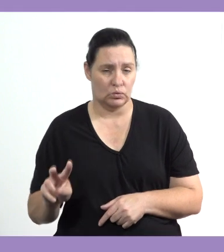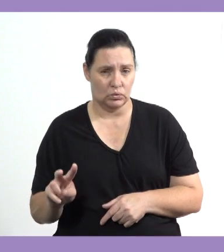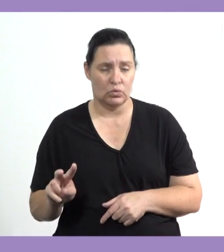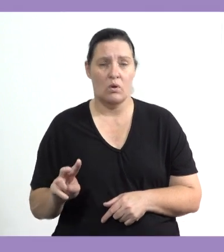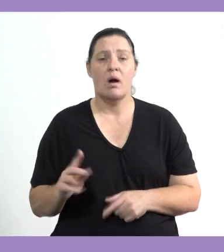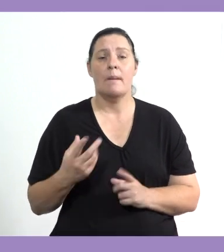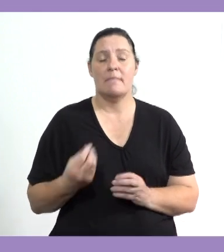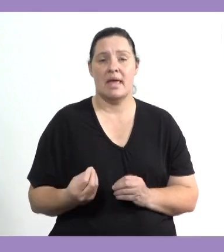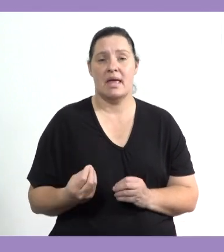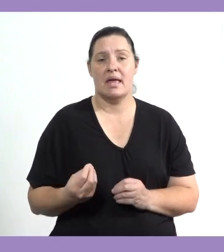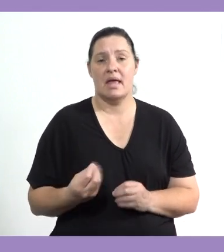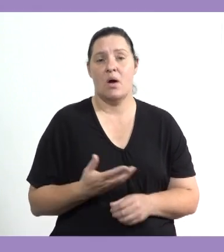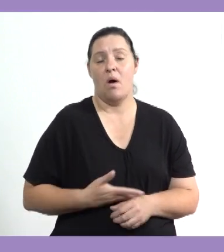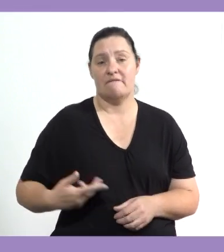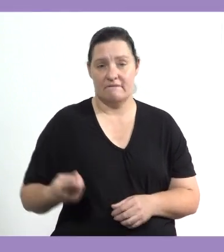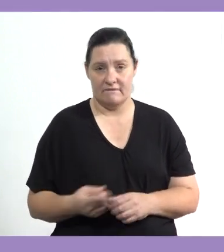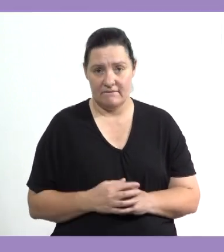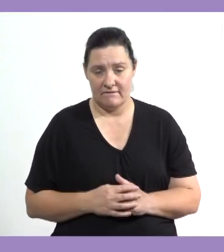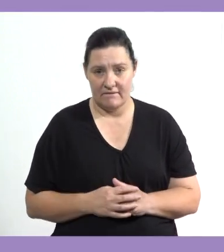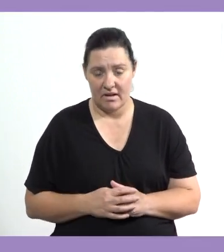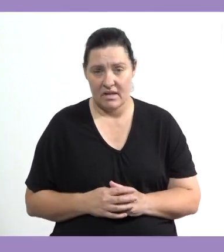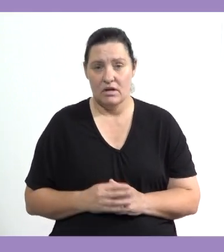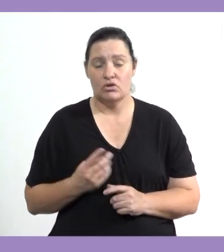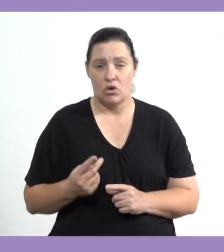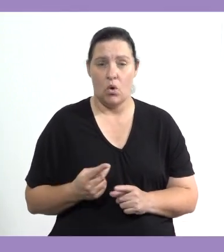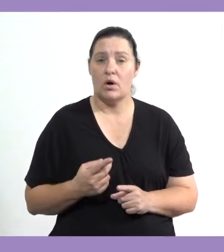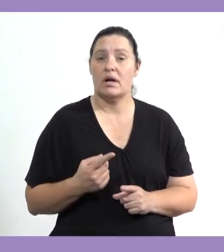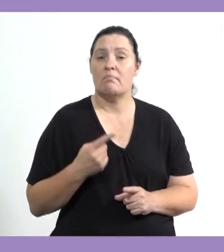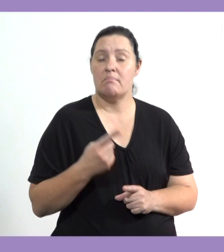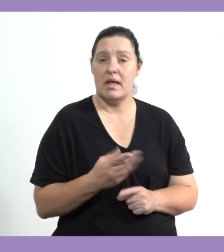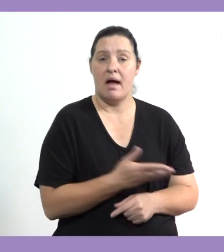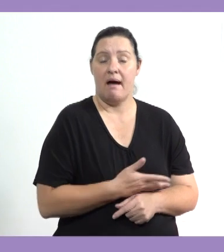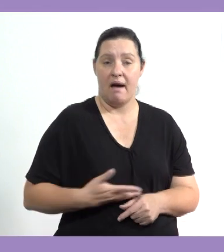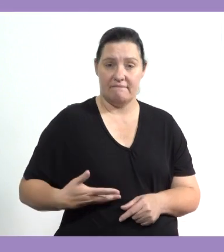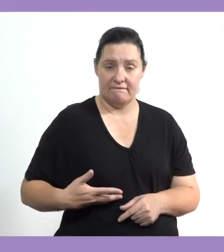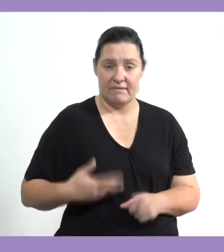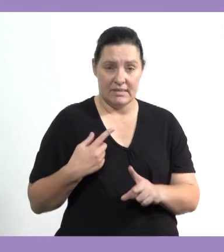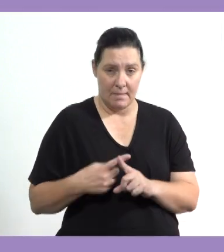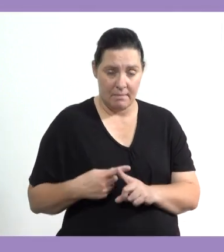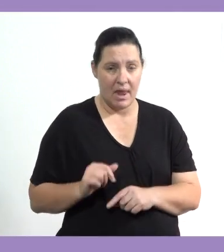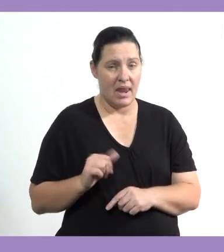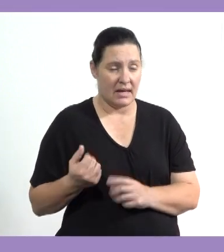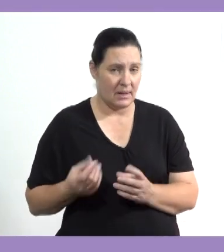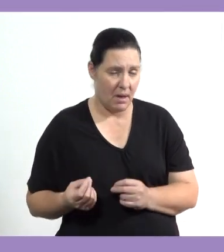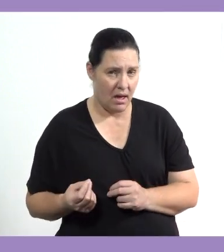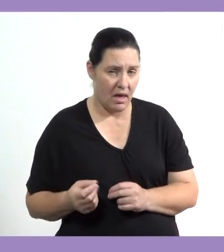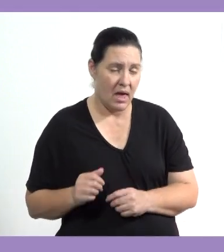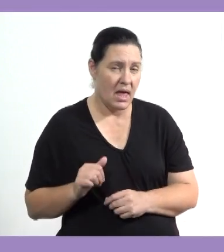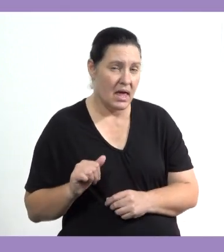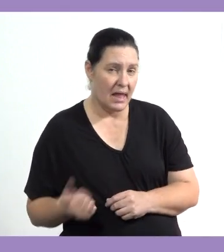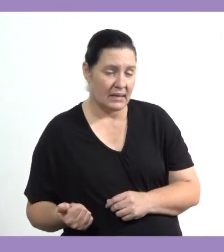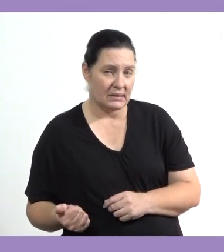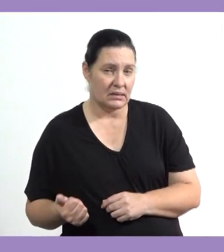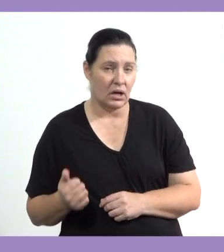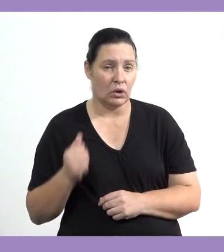2, I am multiplying by 1/2. So if I were to multiply by 1/2 to get to the next number, what would be the